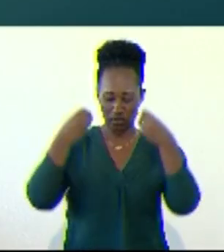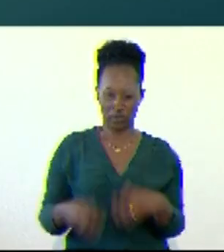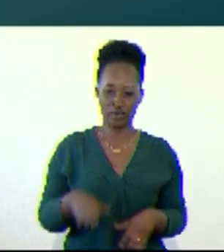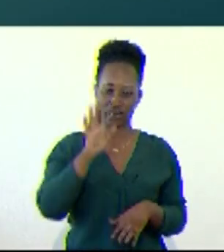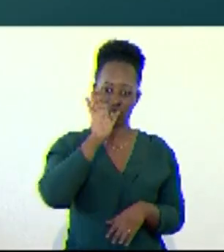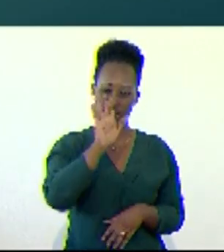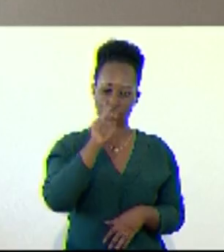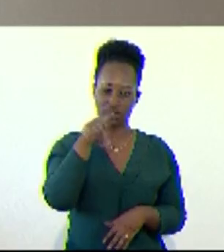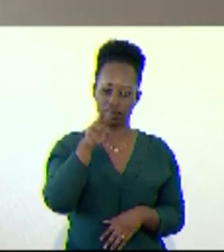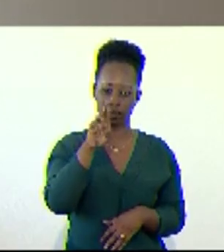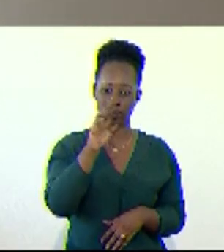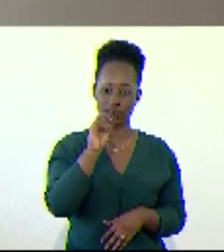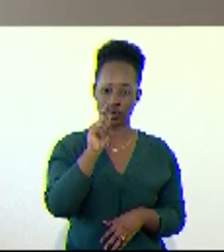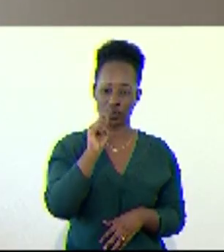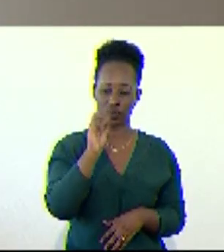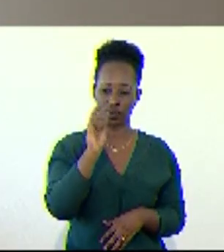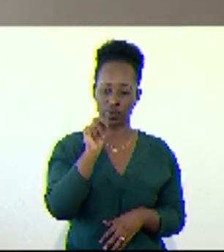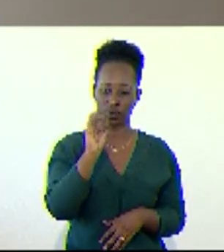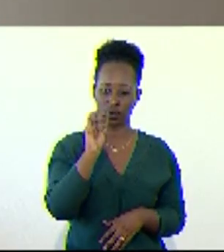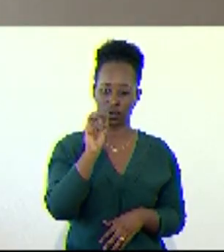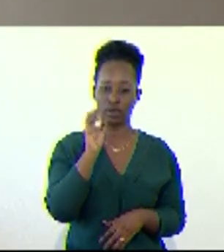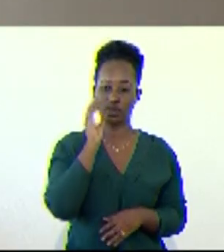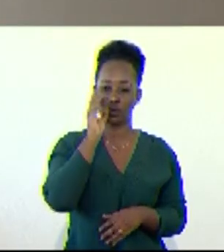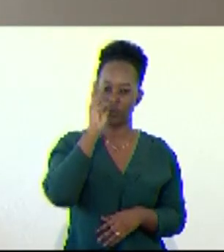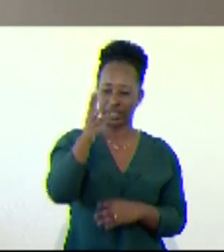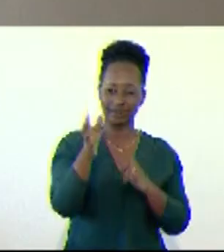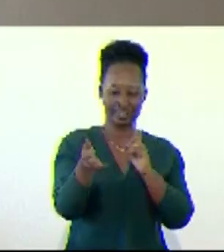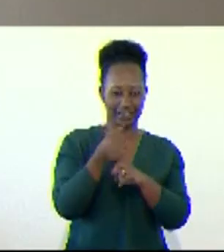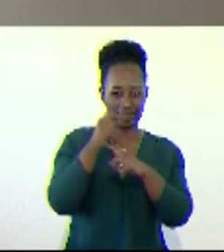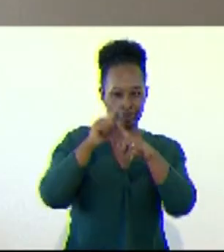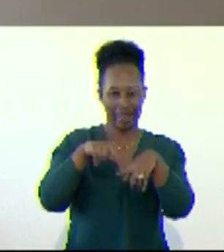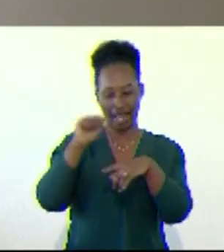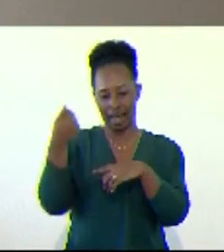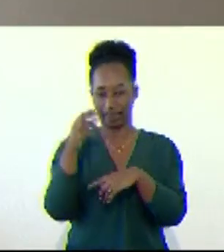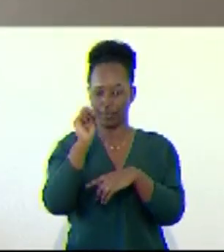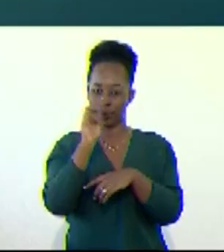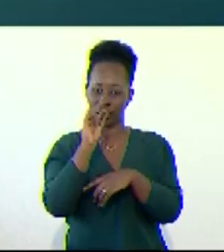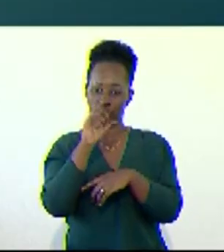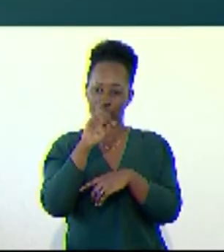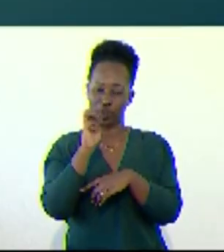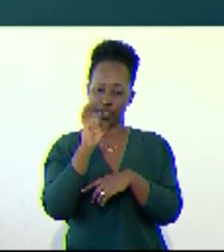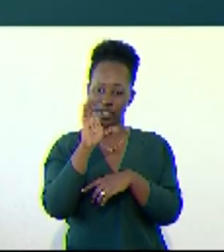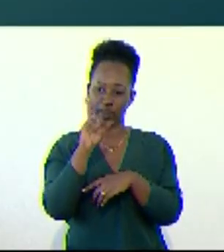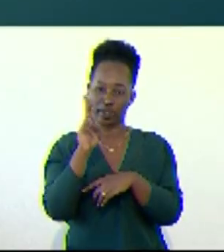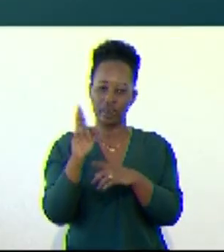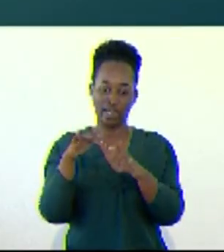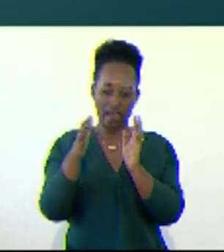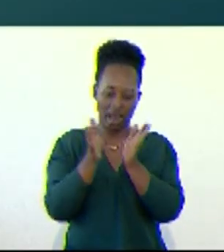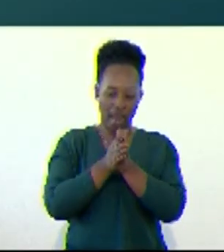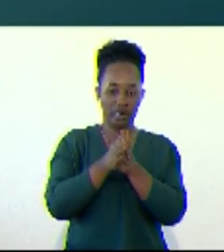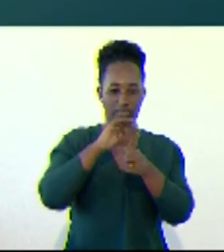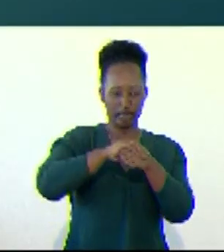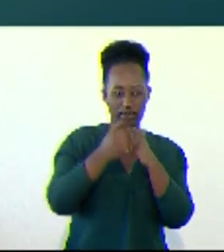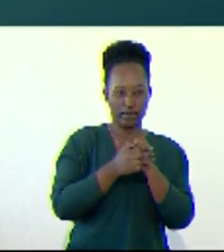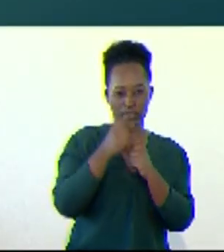proton, which will be taken by another molecule of the amine, and we produce these two species we have here.